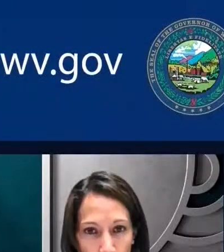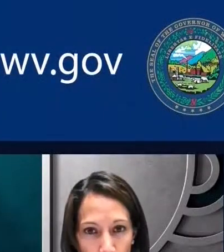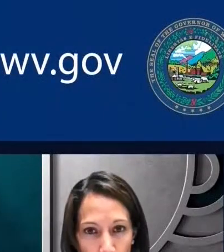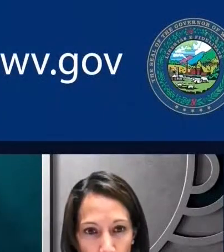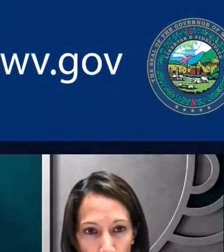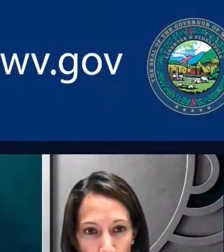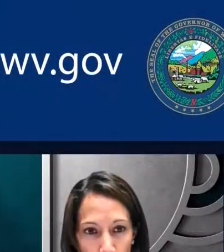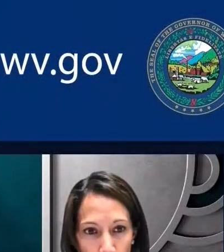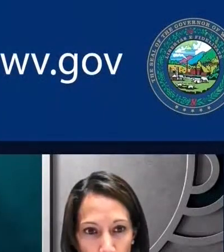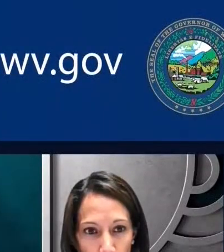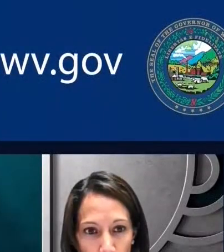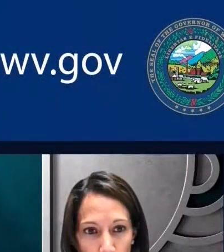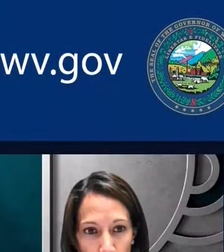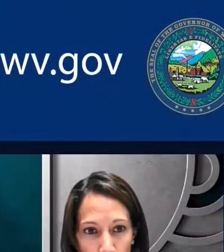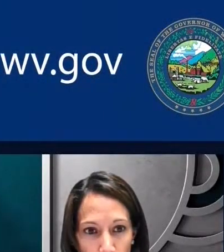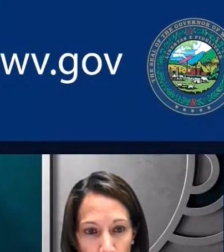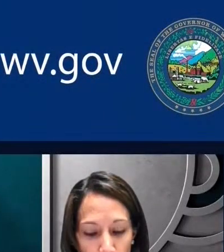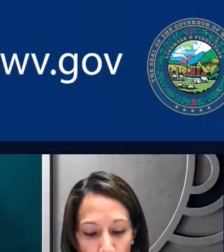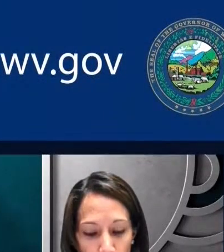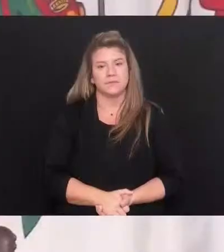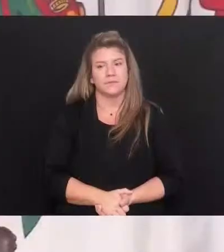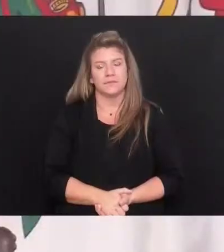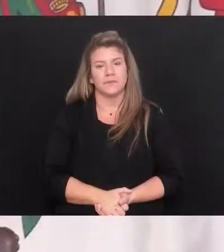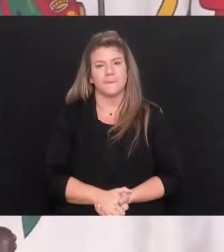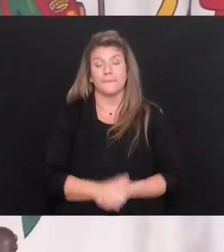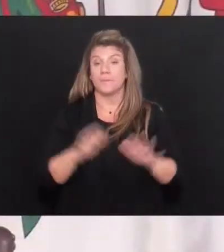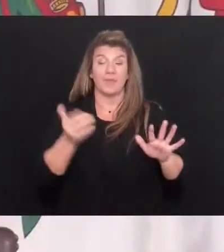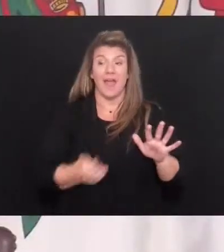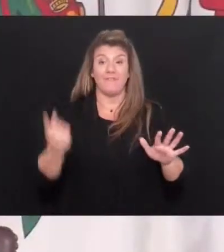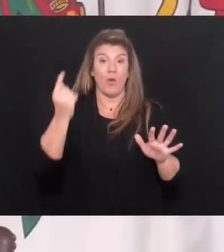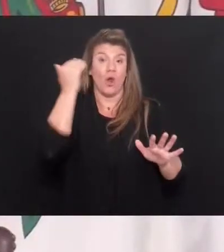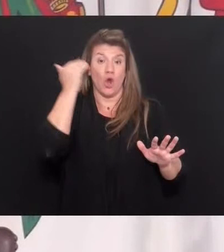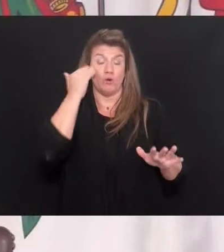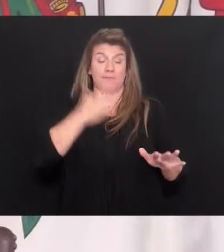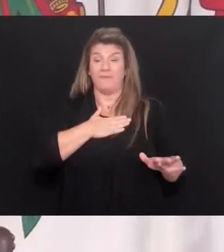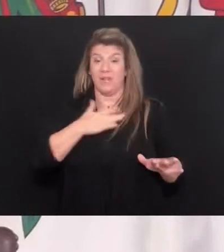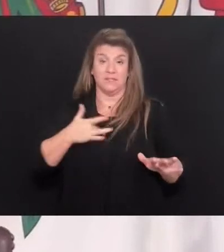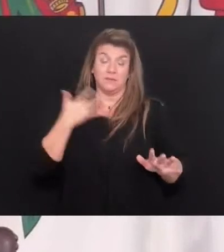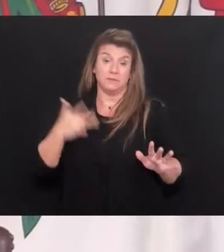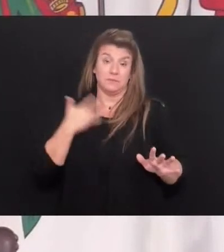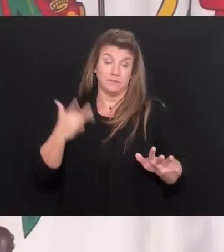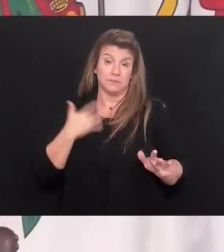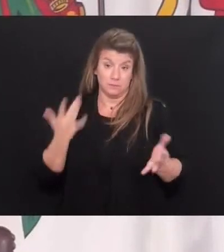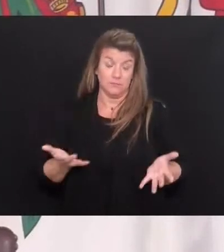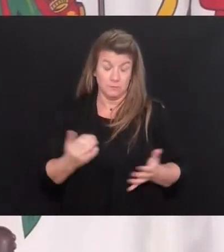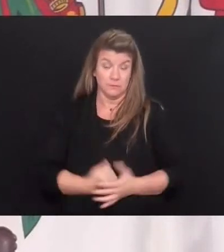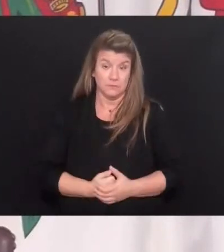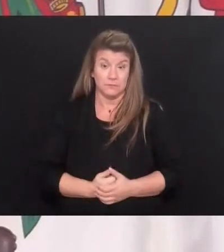Well, Mark, everybody knows where I stand, and